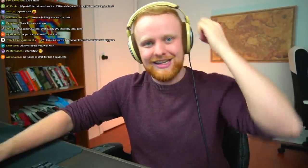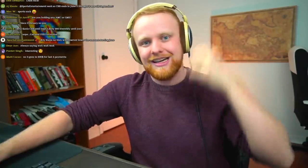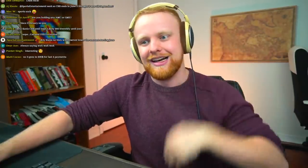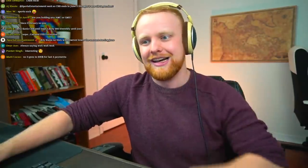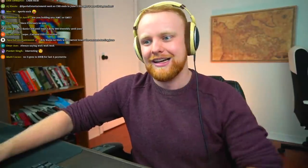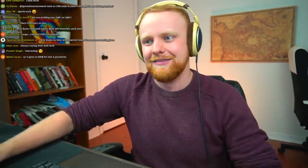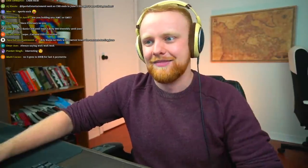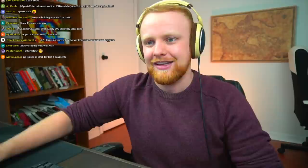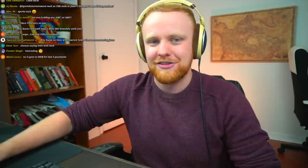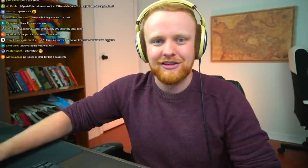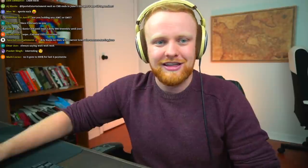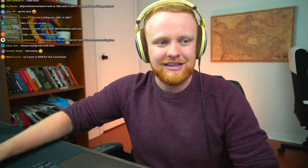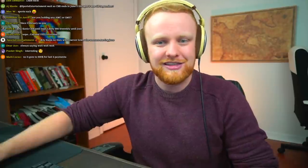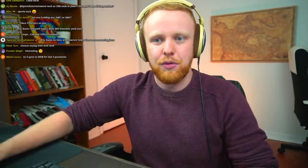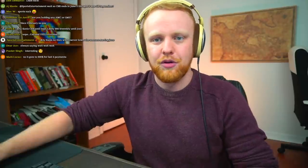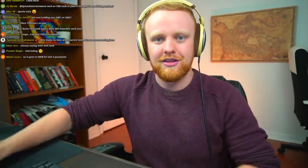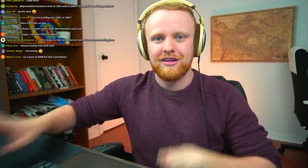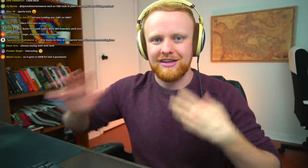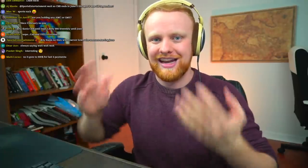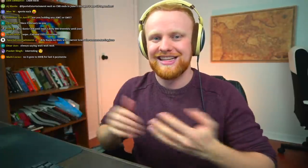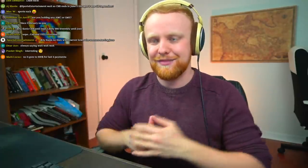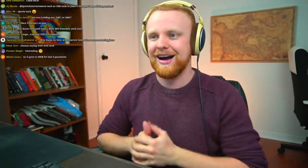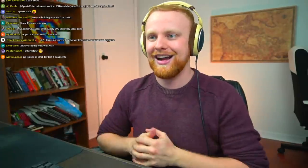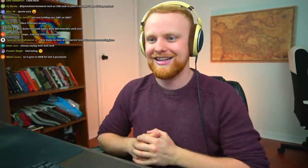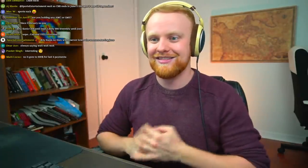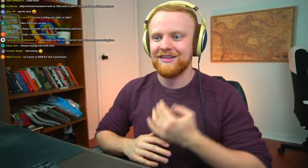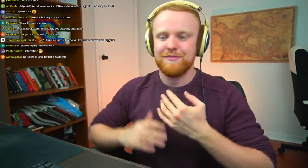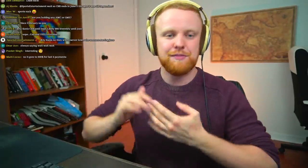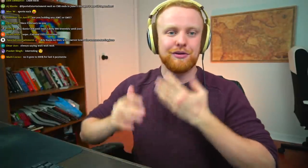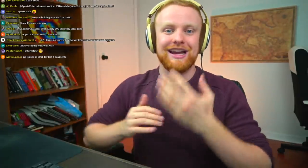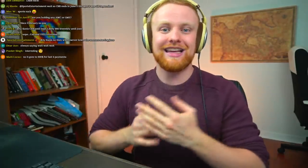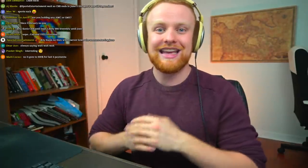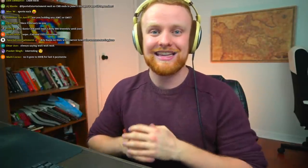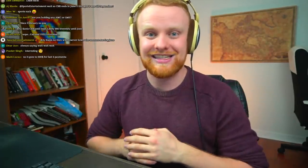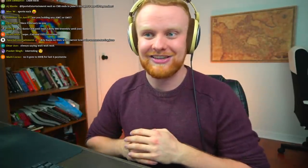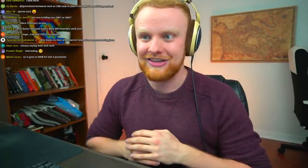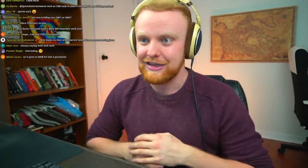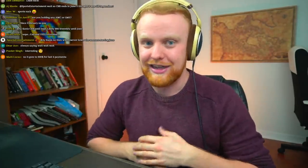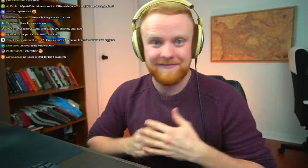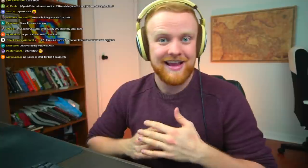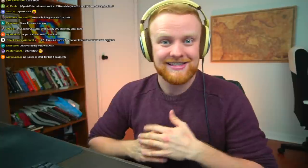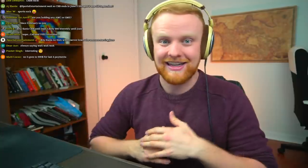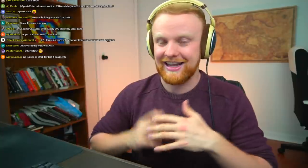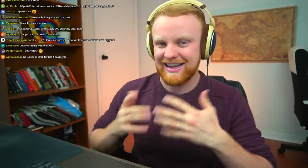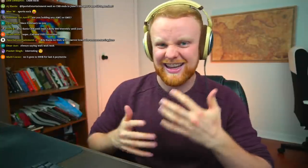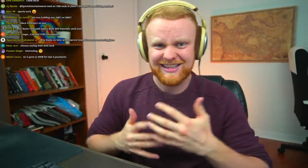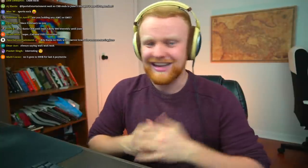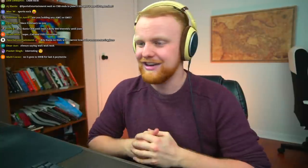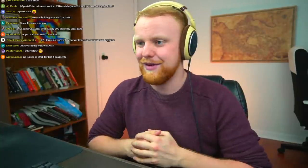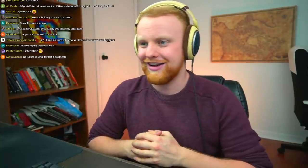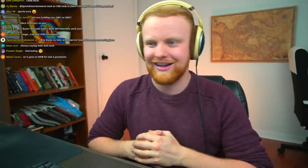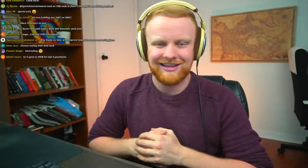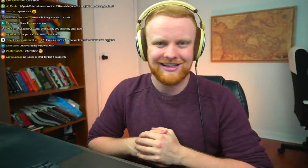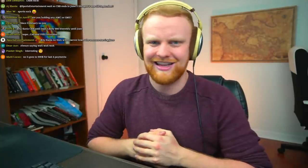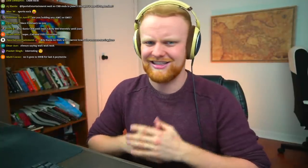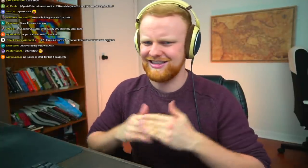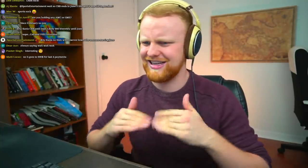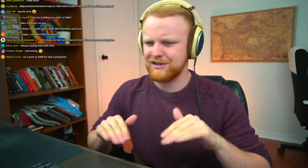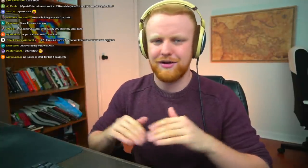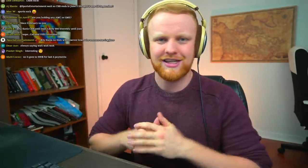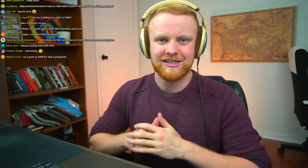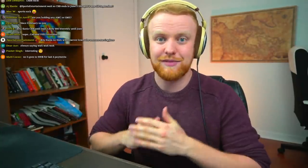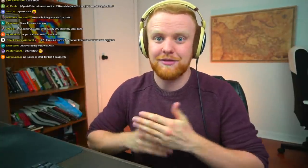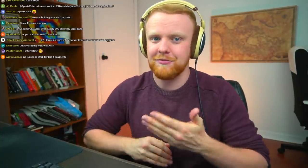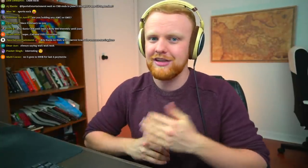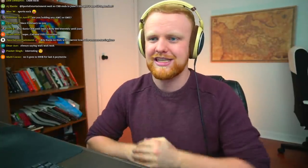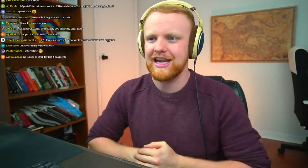movement. Certainly support the idea behind it of people getting into investing and getting excited about it. I think that's such